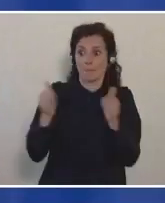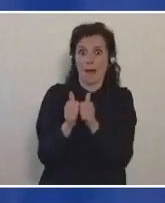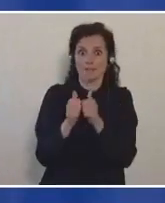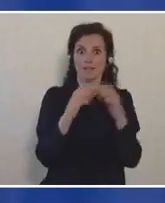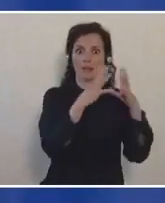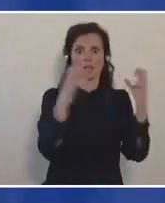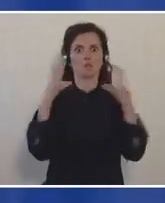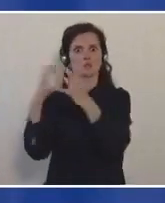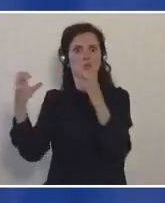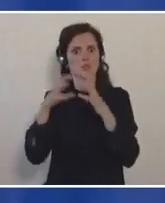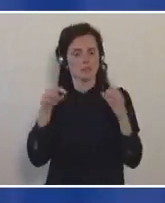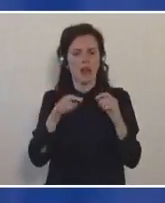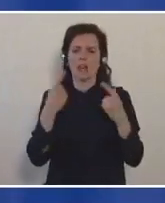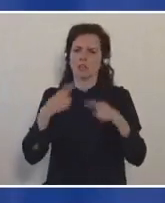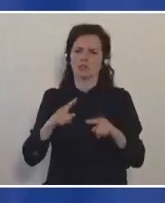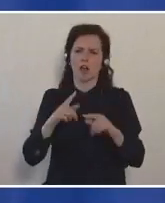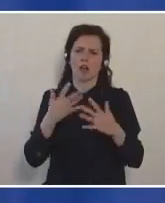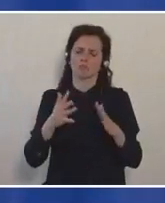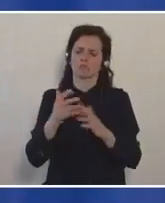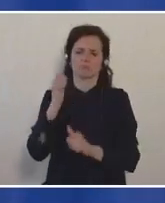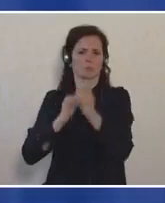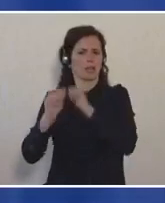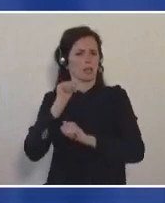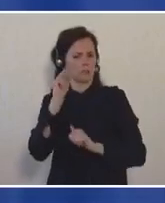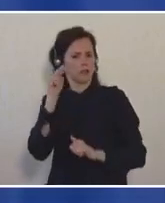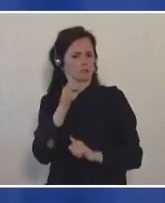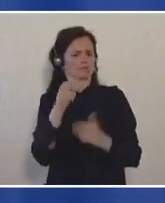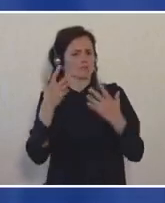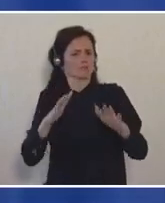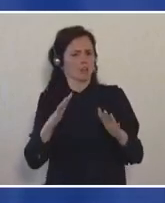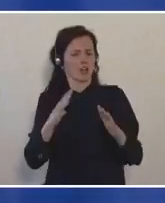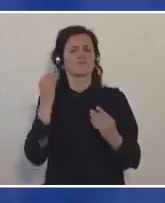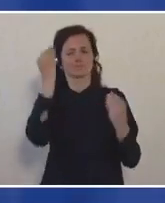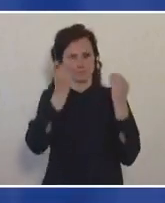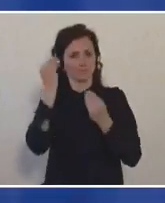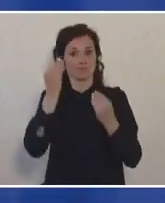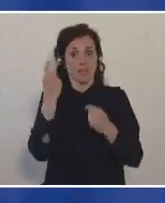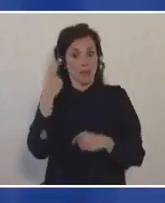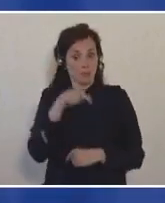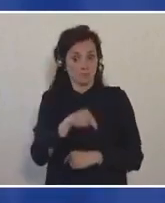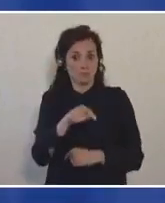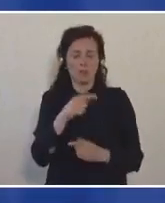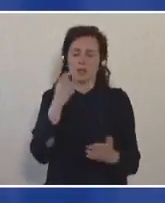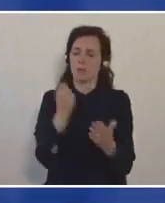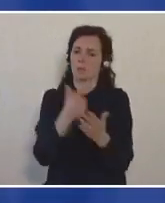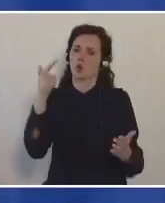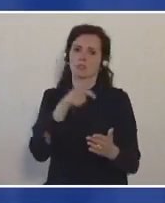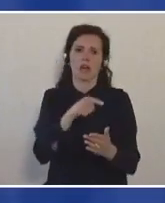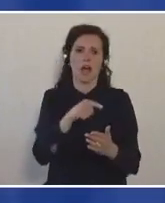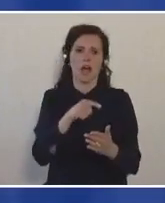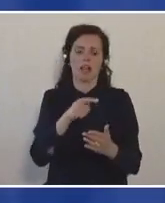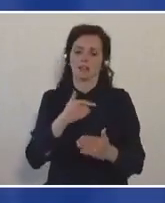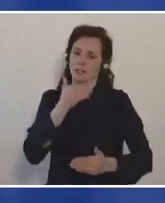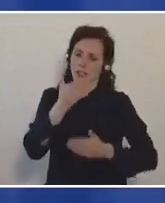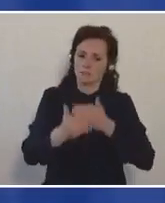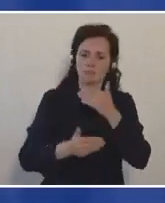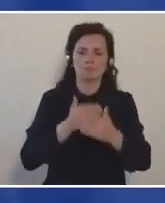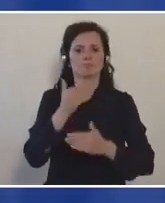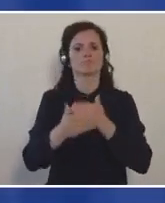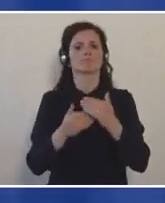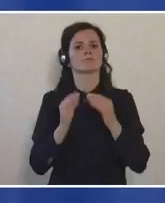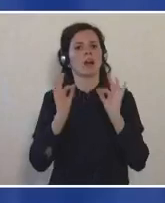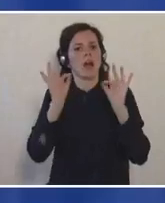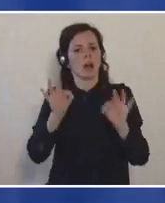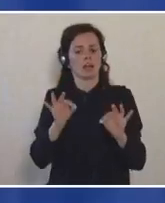most important stepping stone for the medium and long term. At the moment being in the